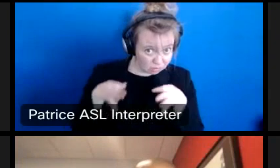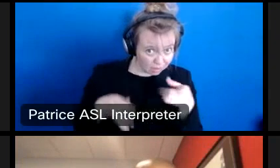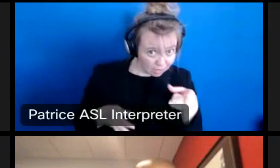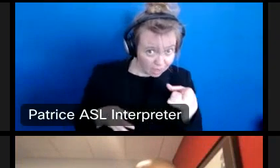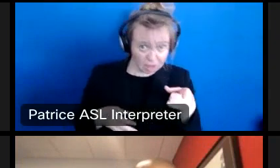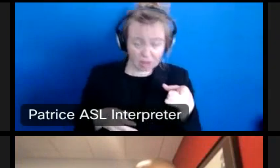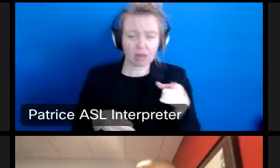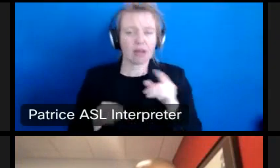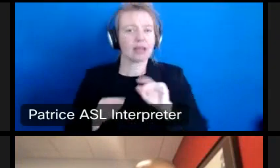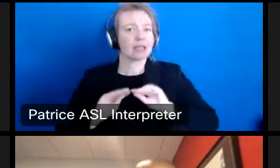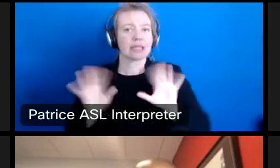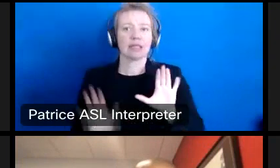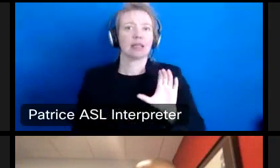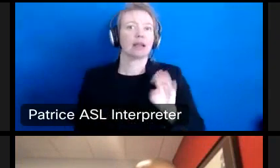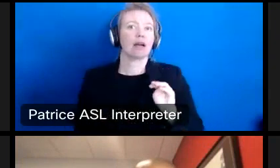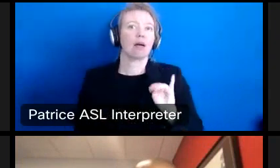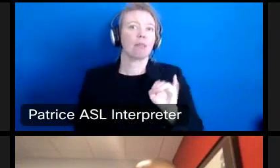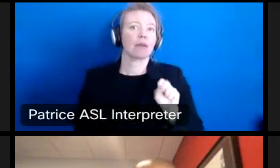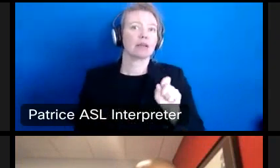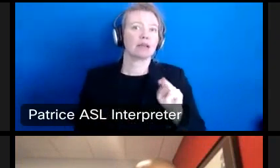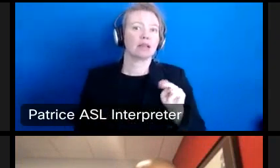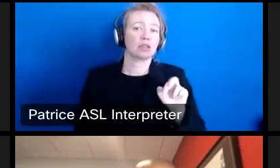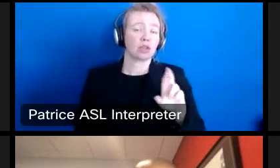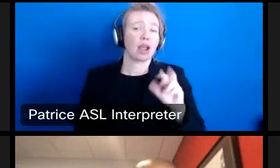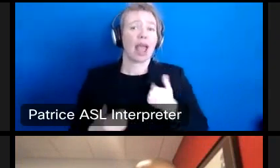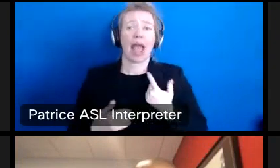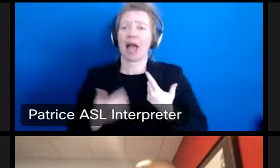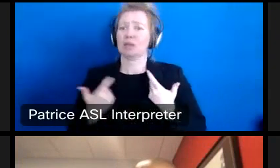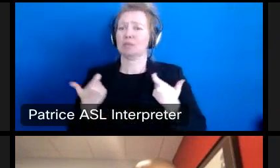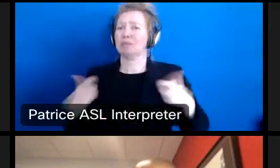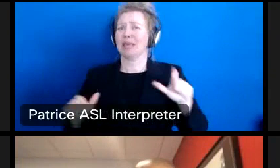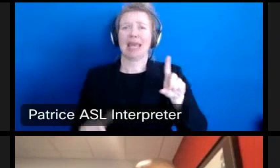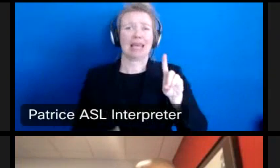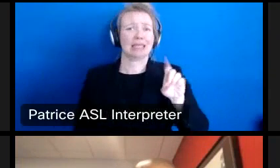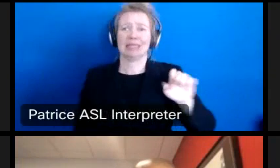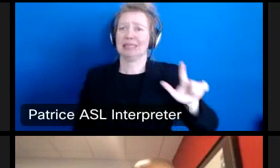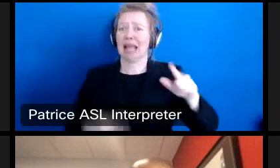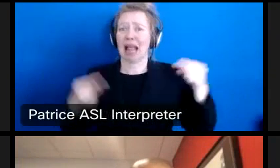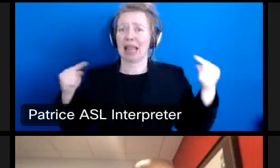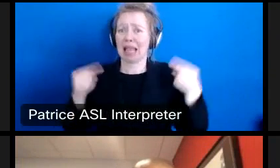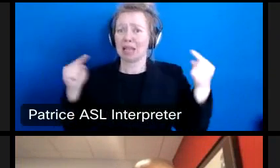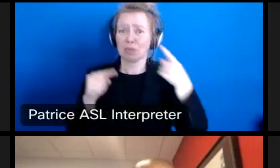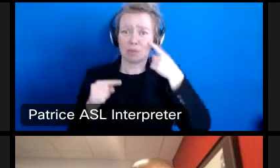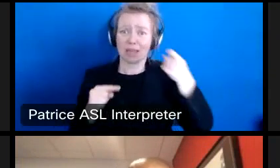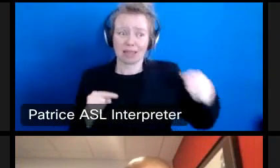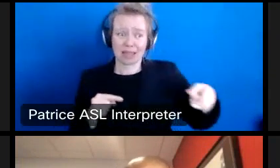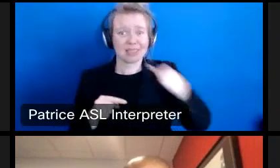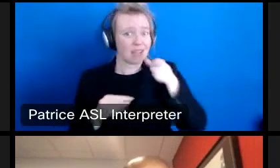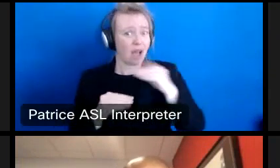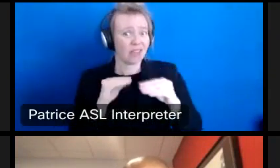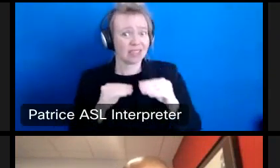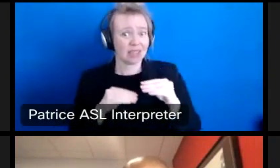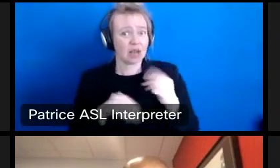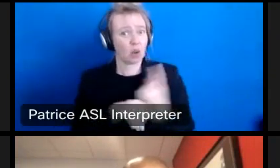clearly Commissioner Shapiro has some major injuries that have occurred to her constituents because of them. So it would